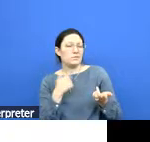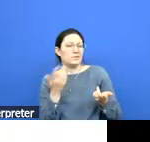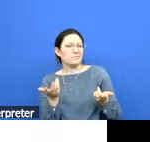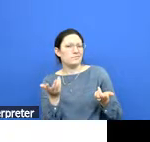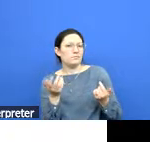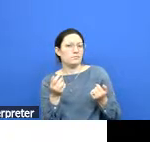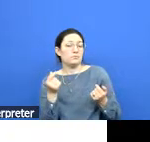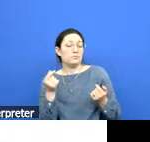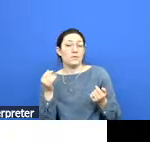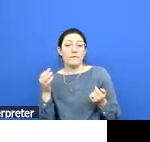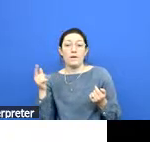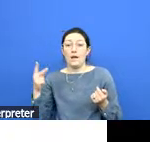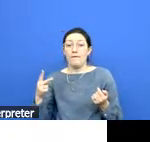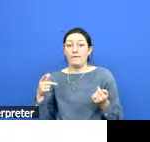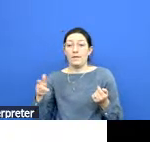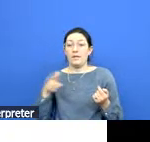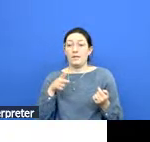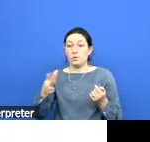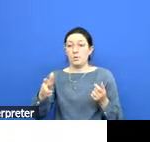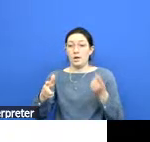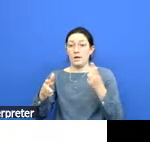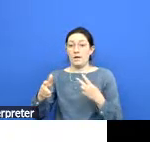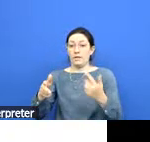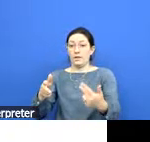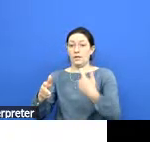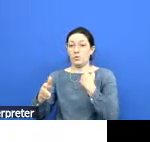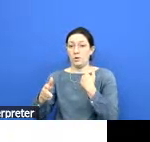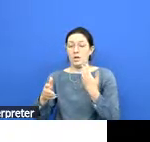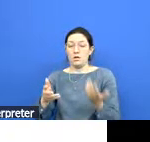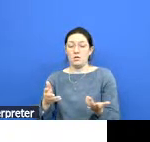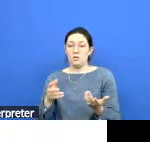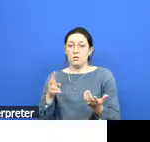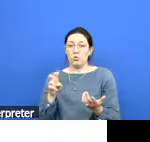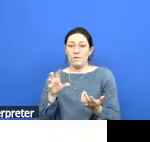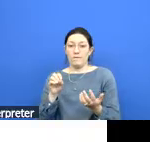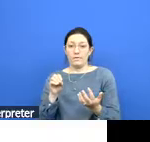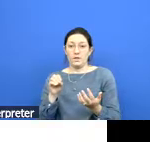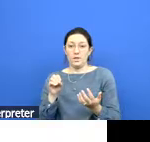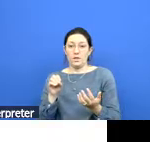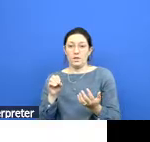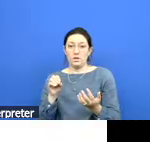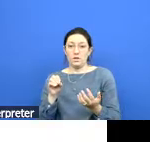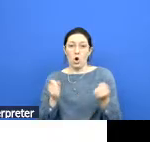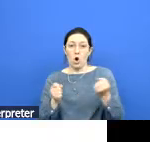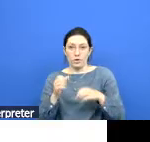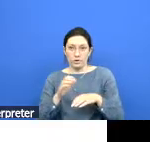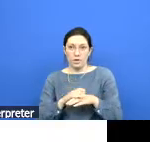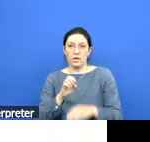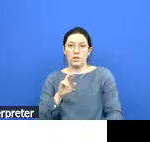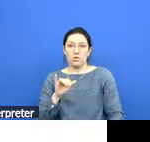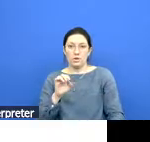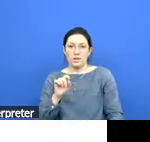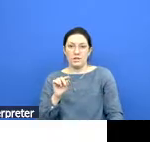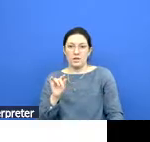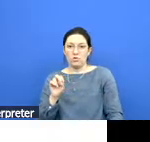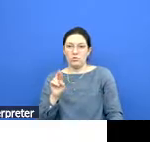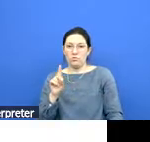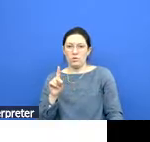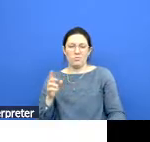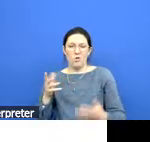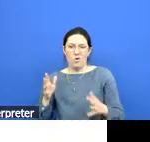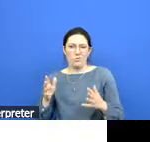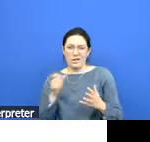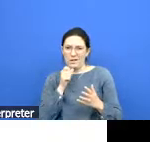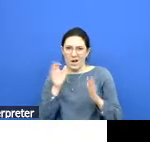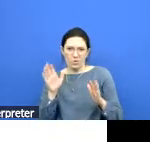if half go each way, it's an extra 250 cars on Erie Station Road, which is already not